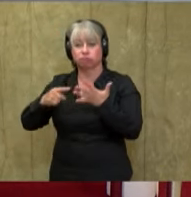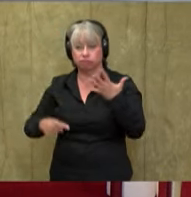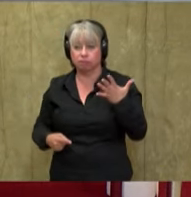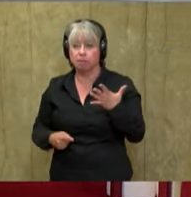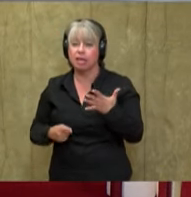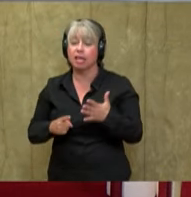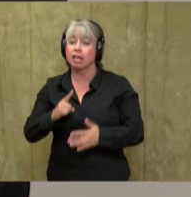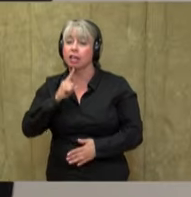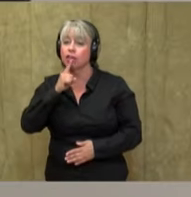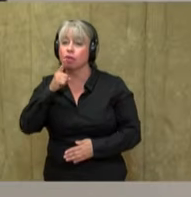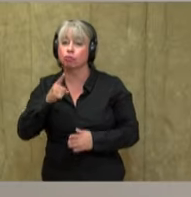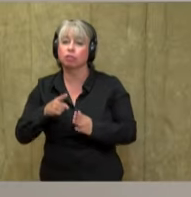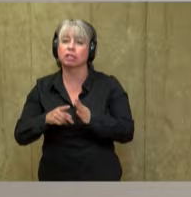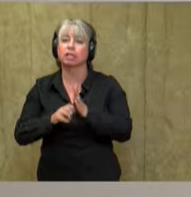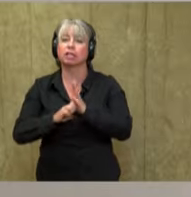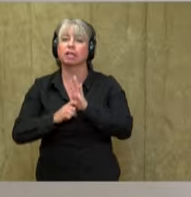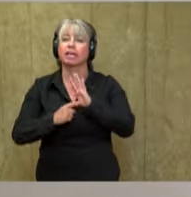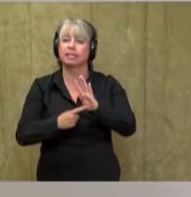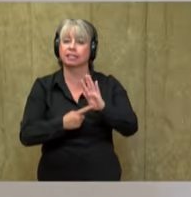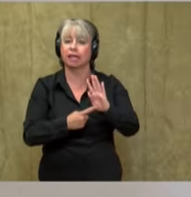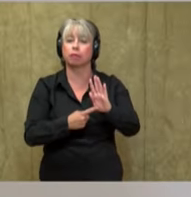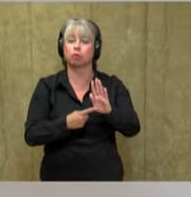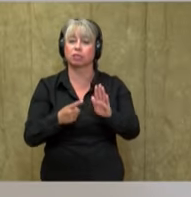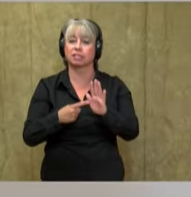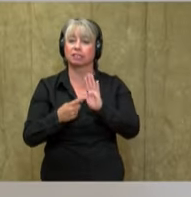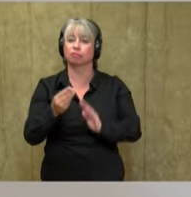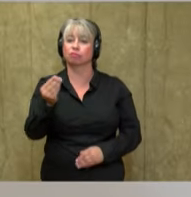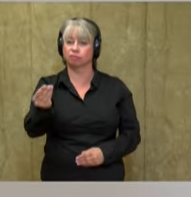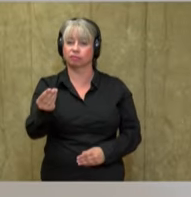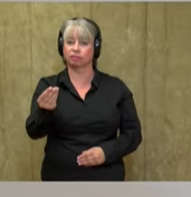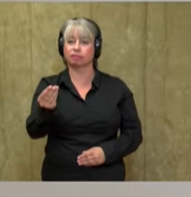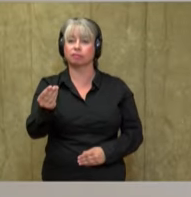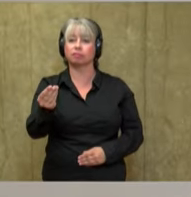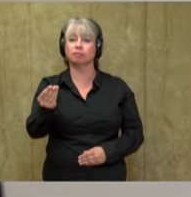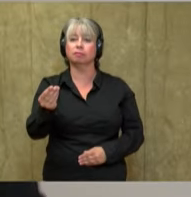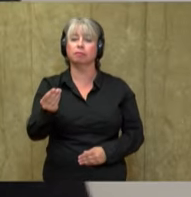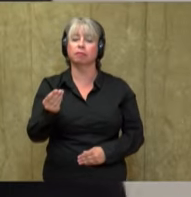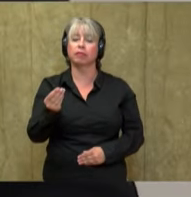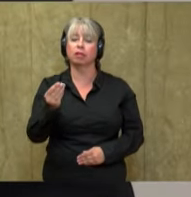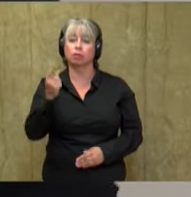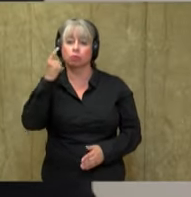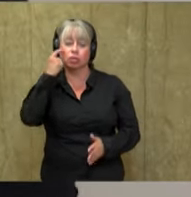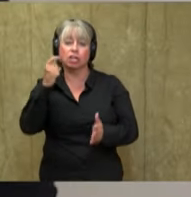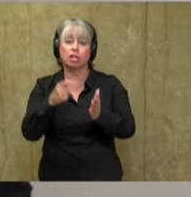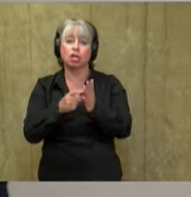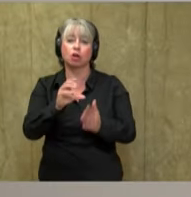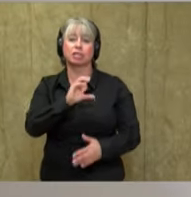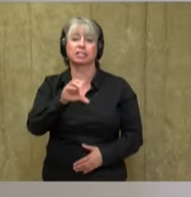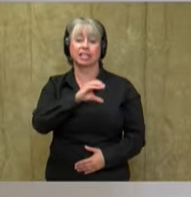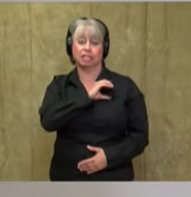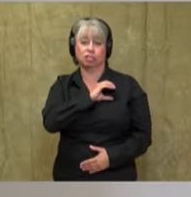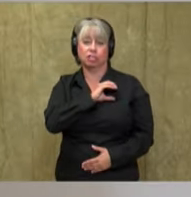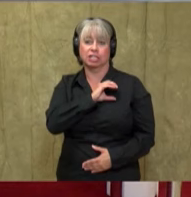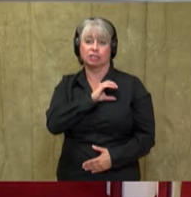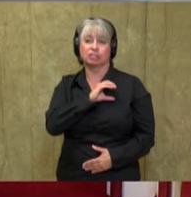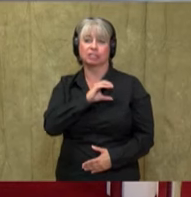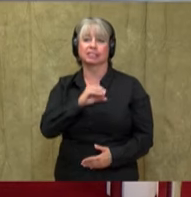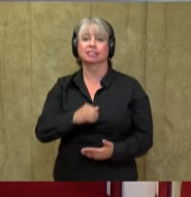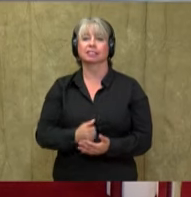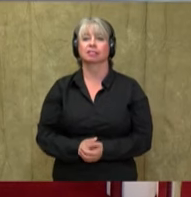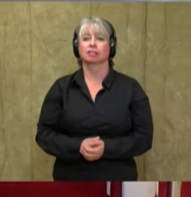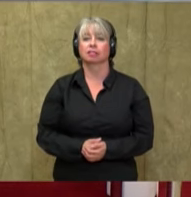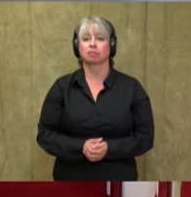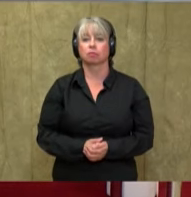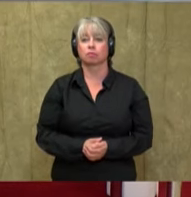cones. So we're going to look at their characteristics. And before we do that, look at their